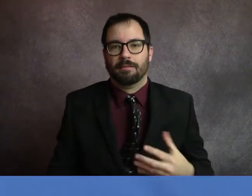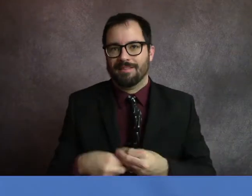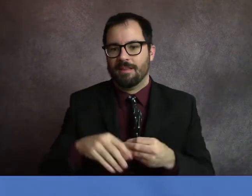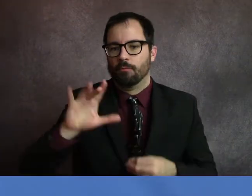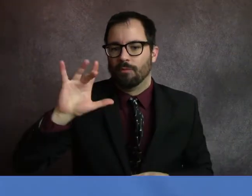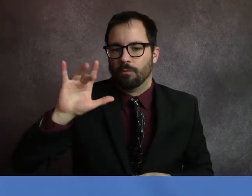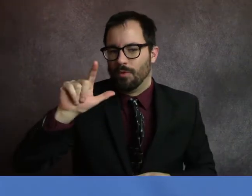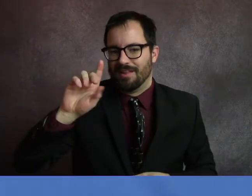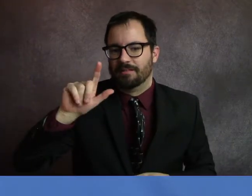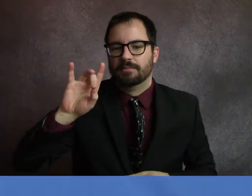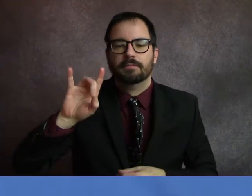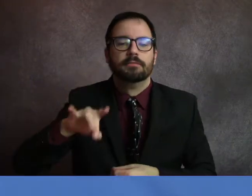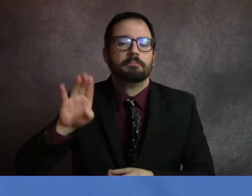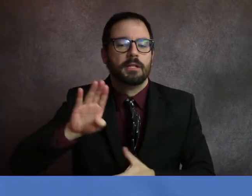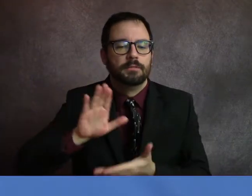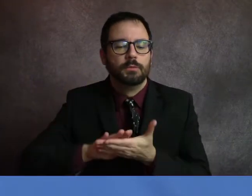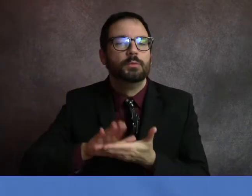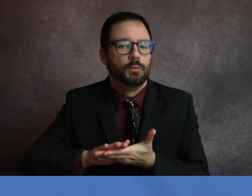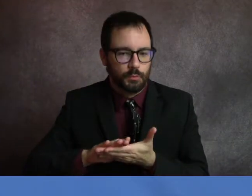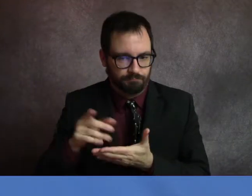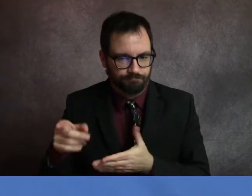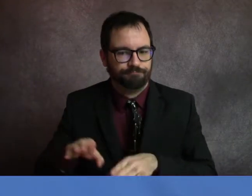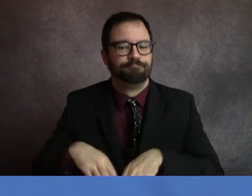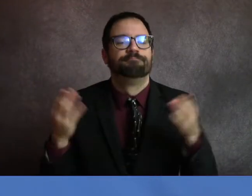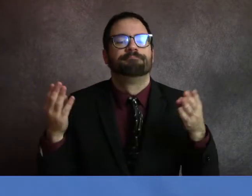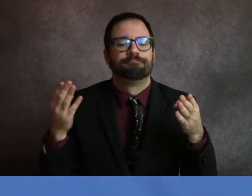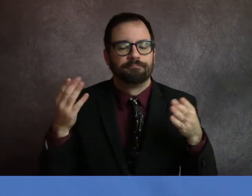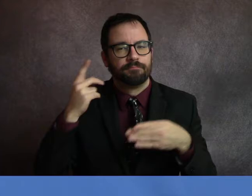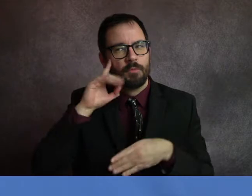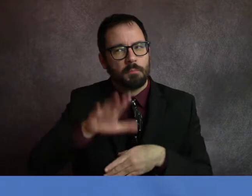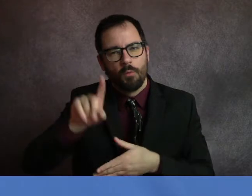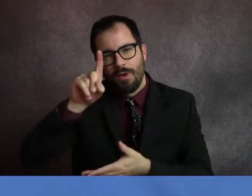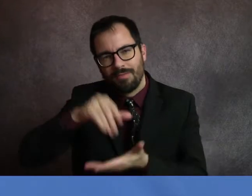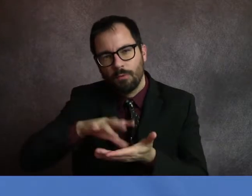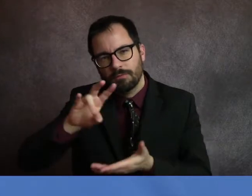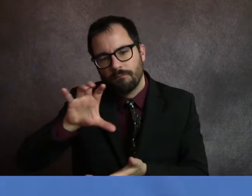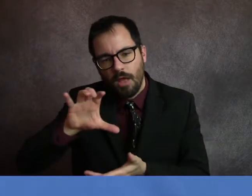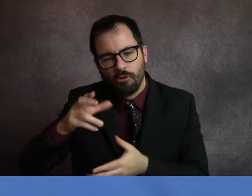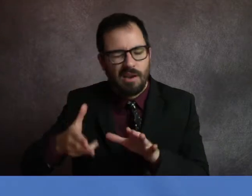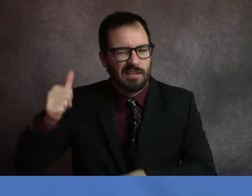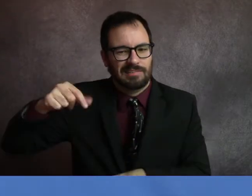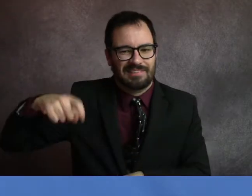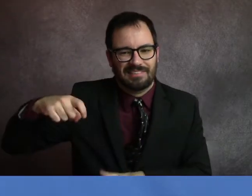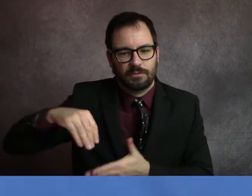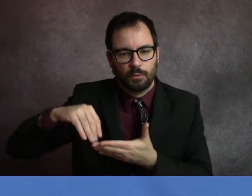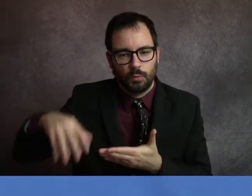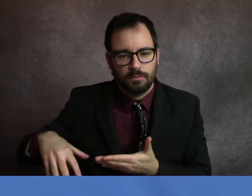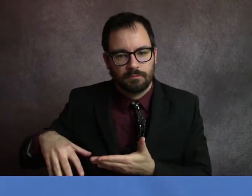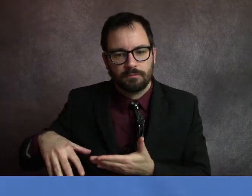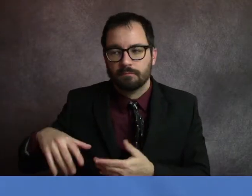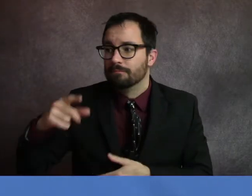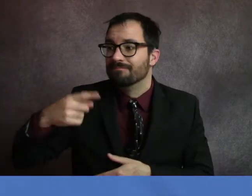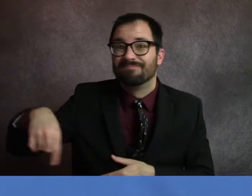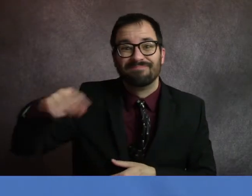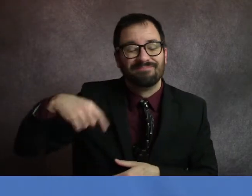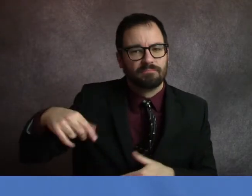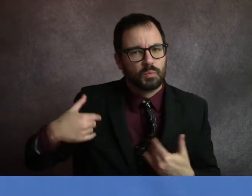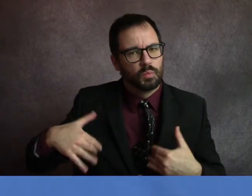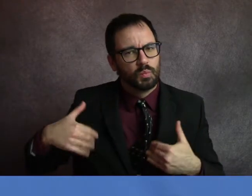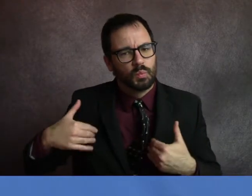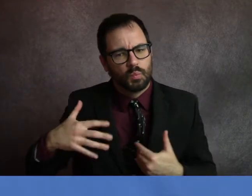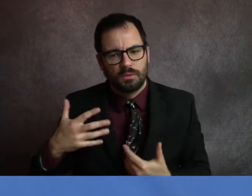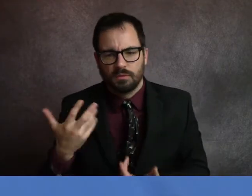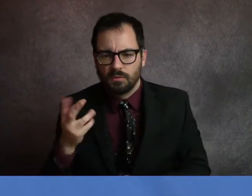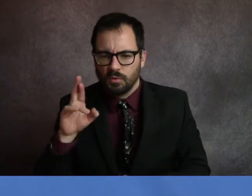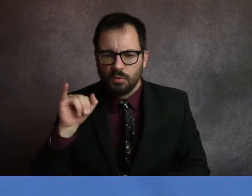roughly 1,700 of our highest-need students. These young people who face risks in their well-being when